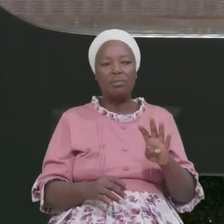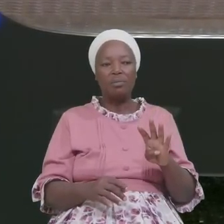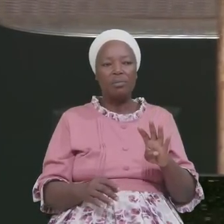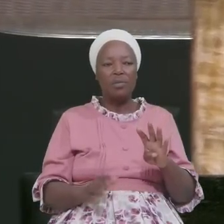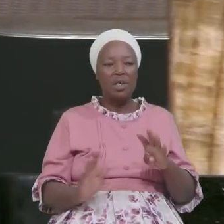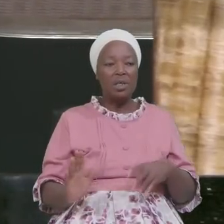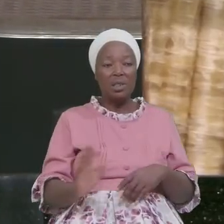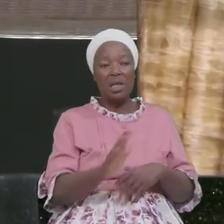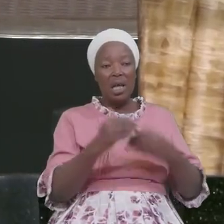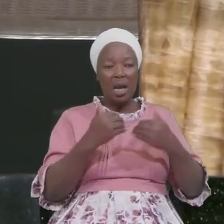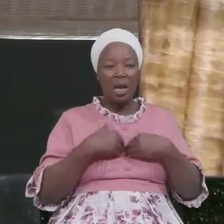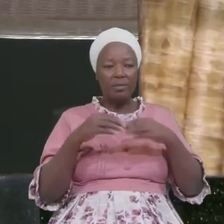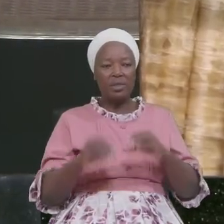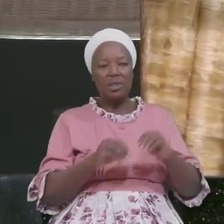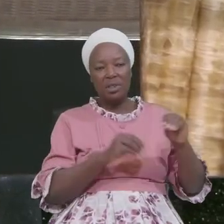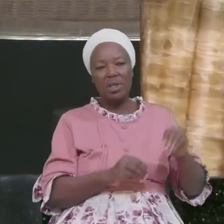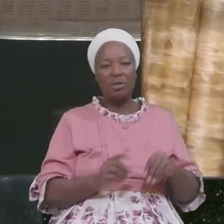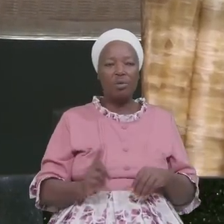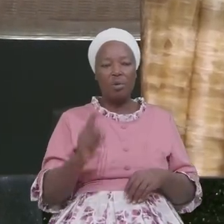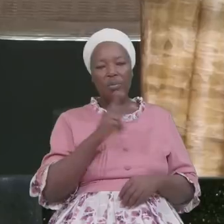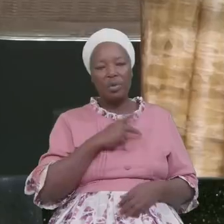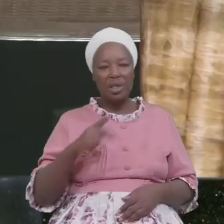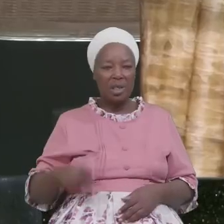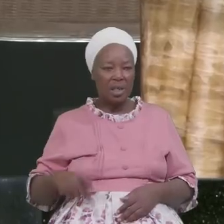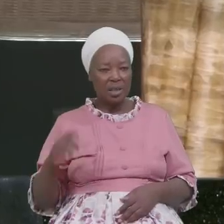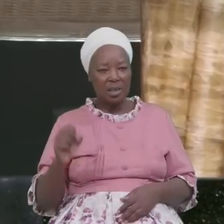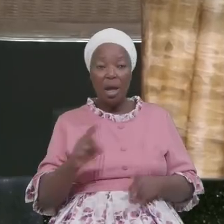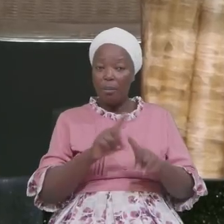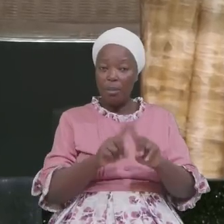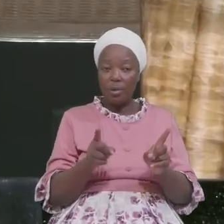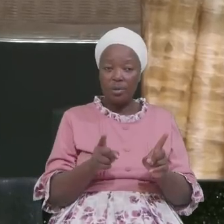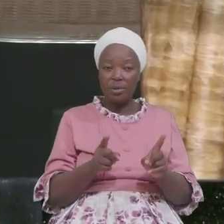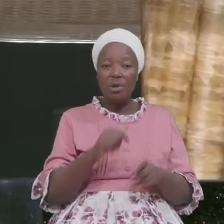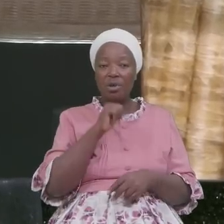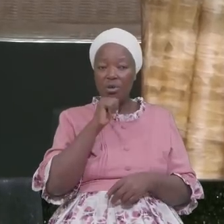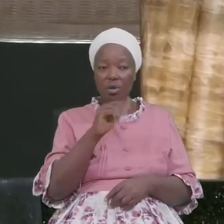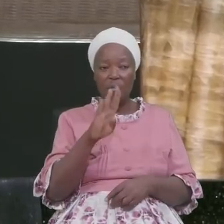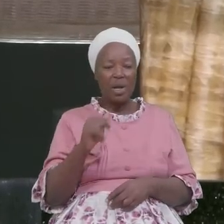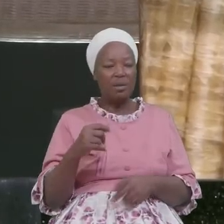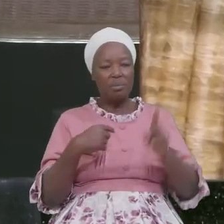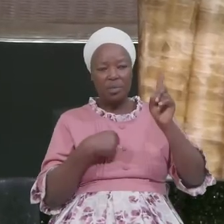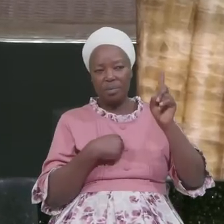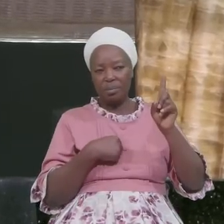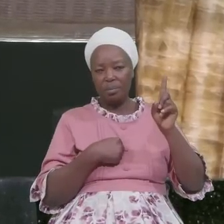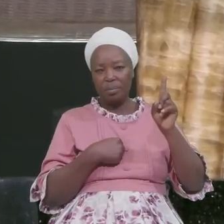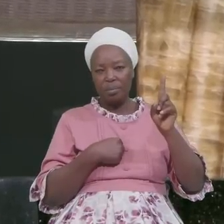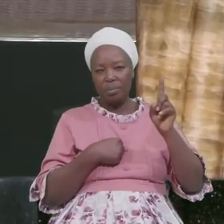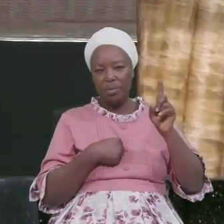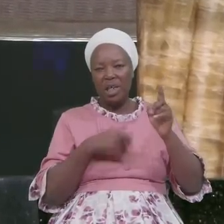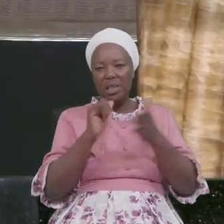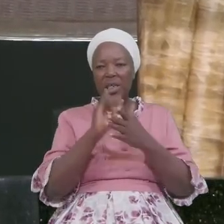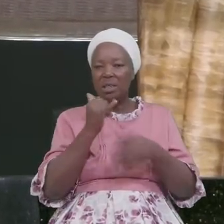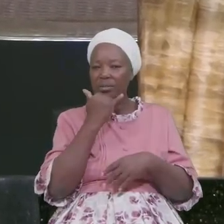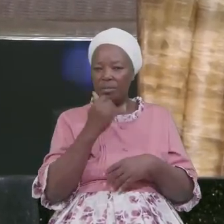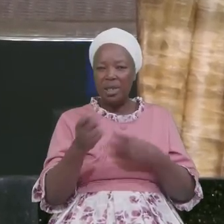they have set up kings, but not by me. That the